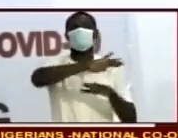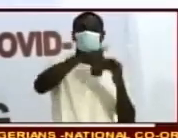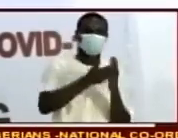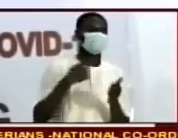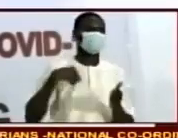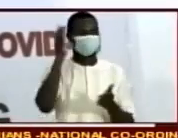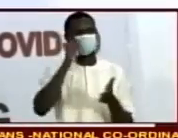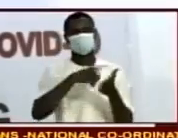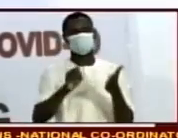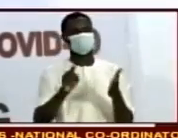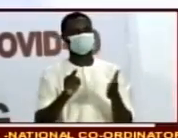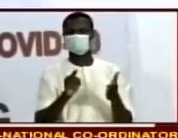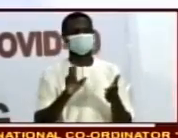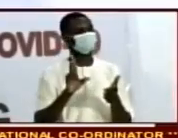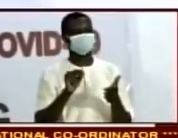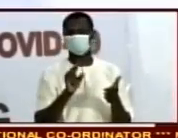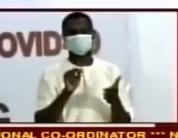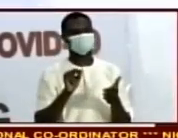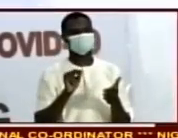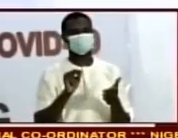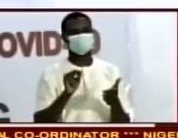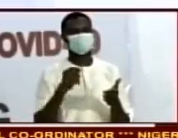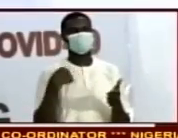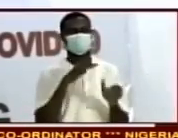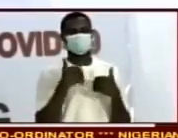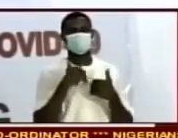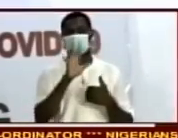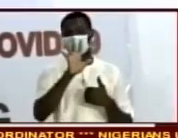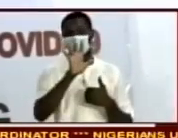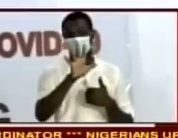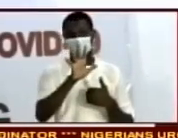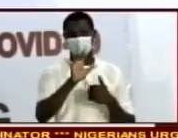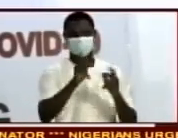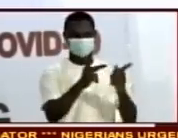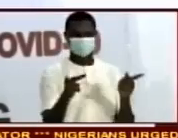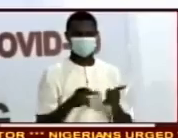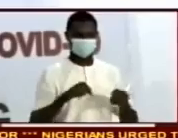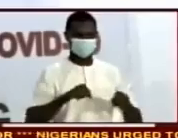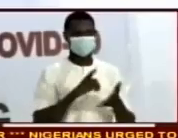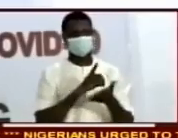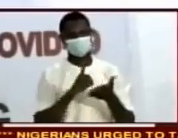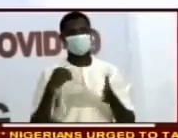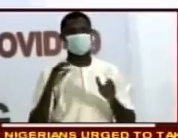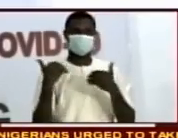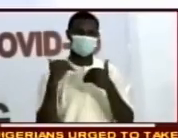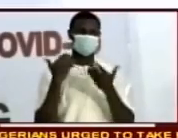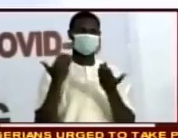So, but then 5 locations this week, and we keep pushing for other locations. In terms of testing